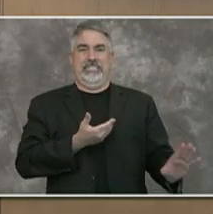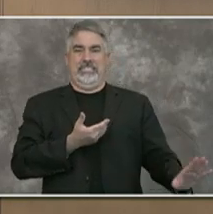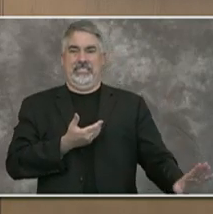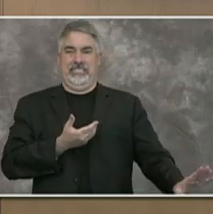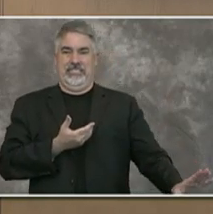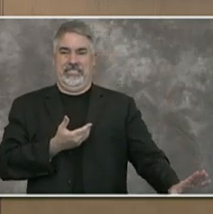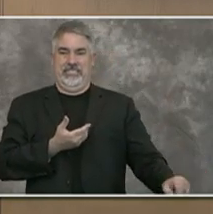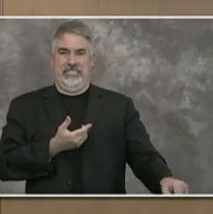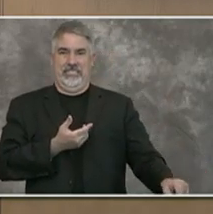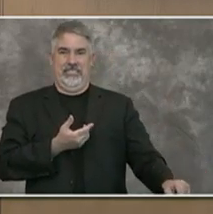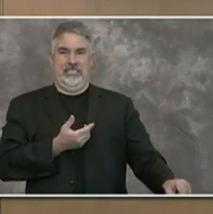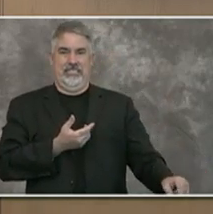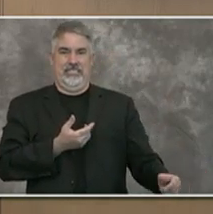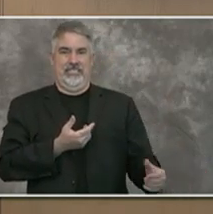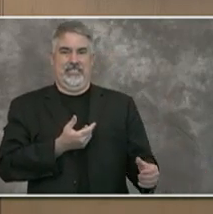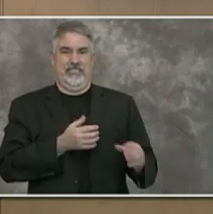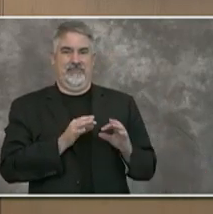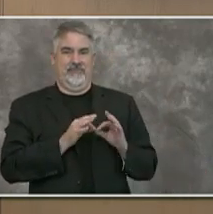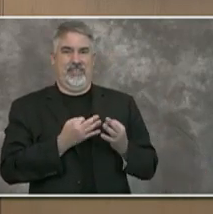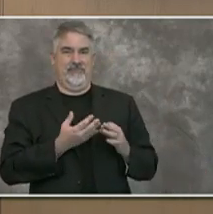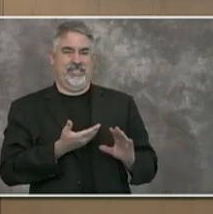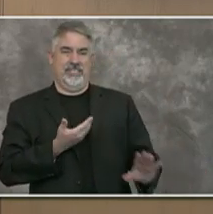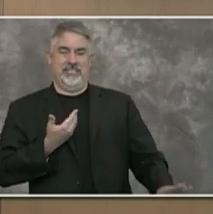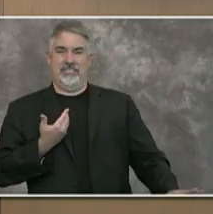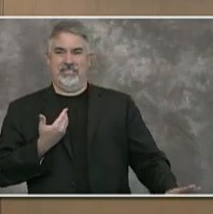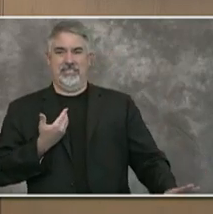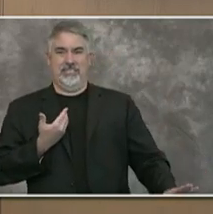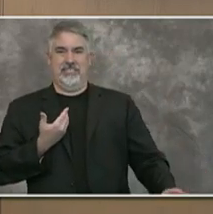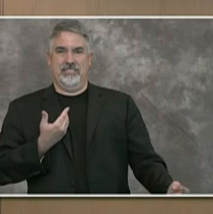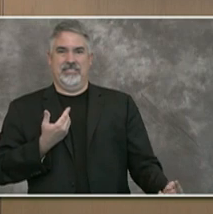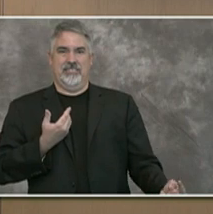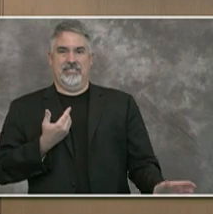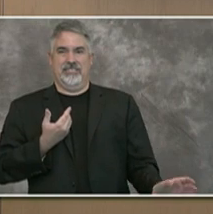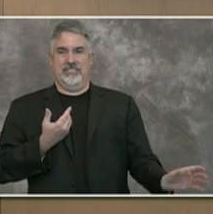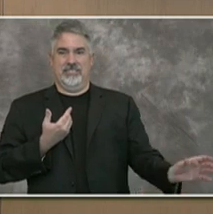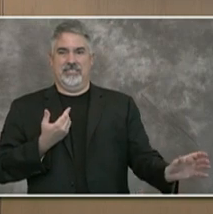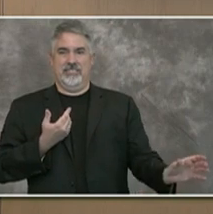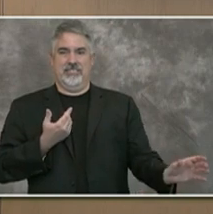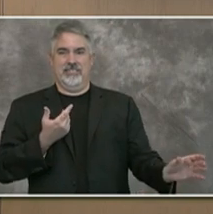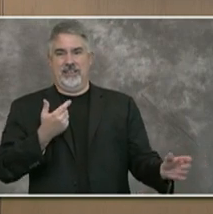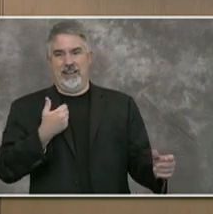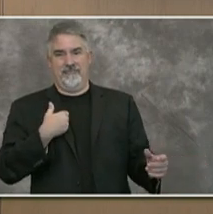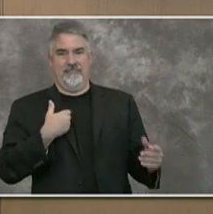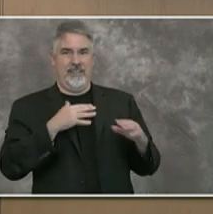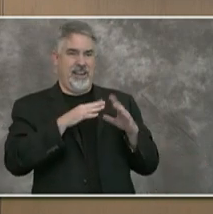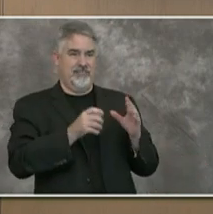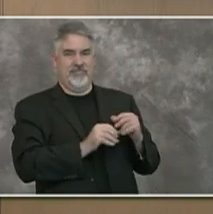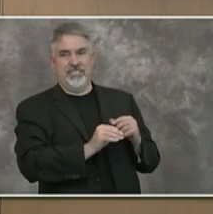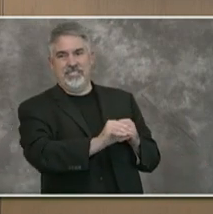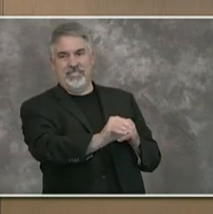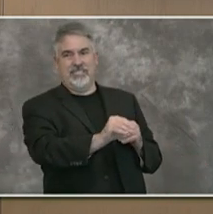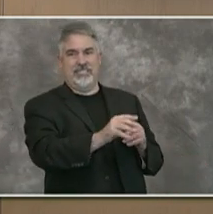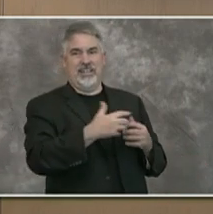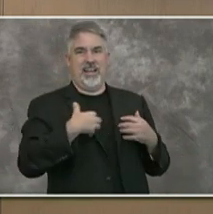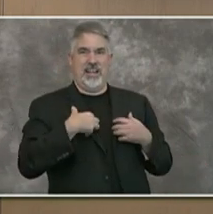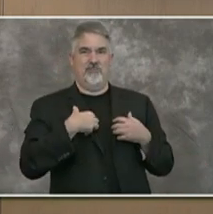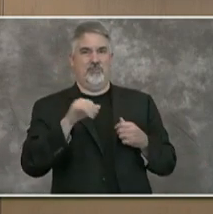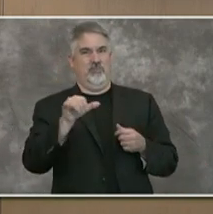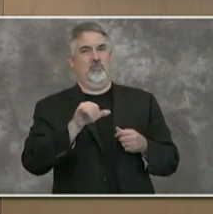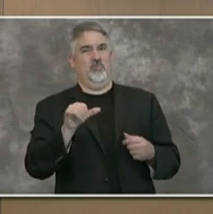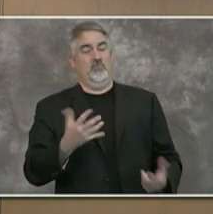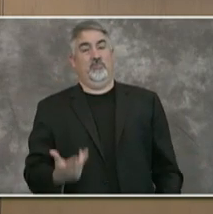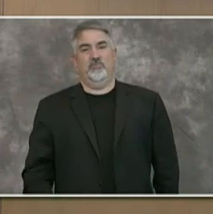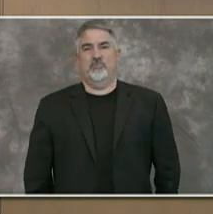their family members, if they have family members in their household, that they also do the same for their